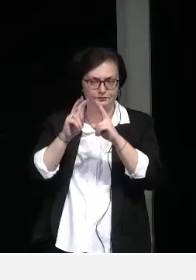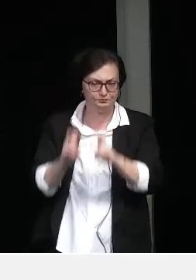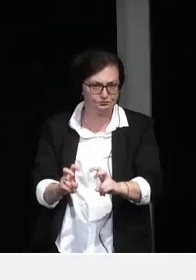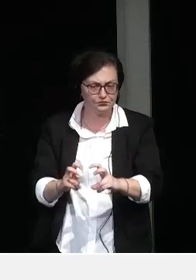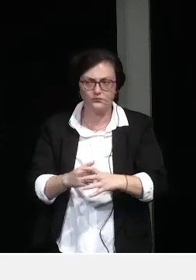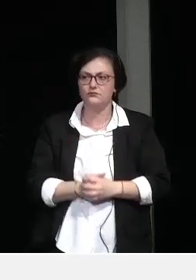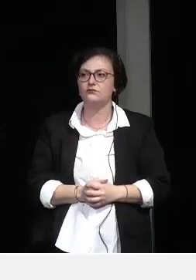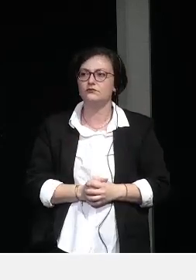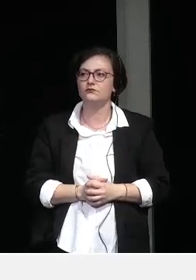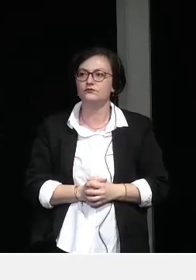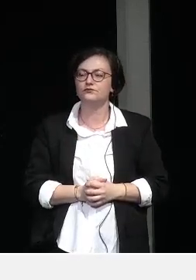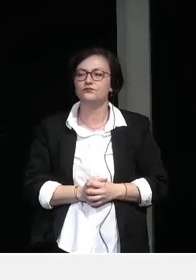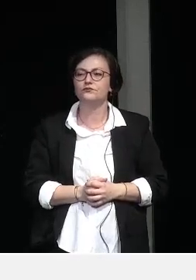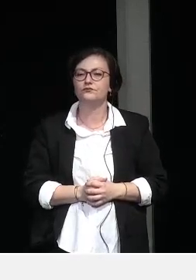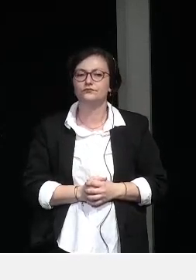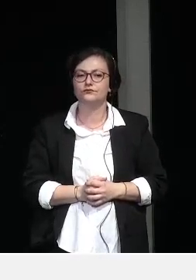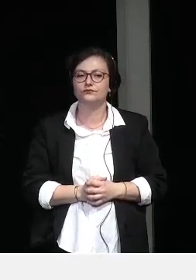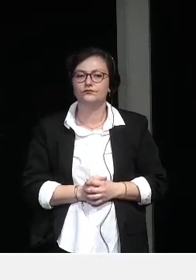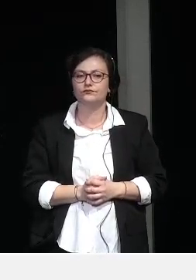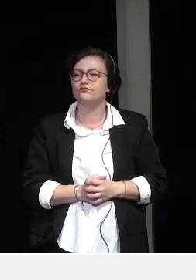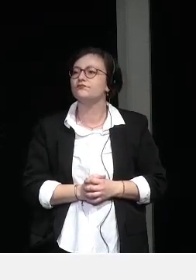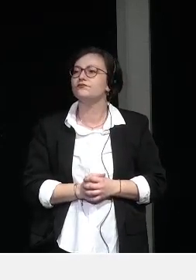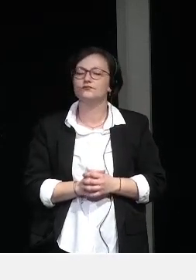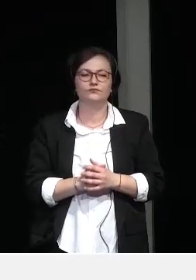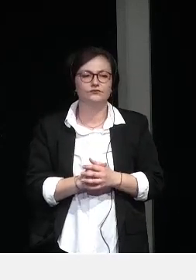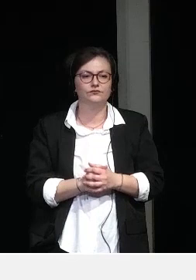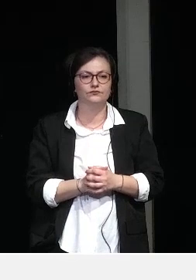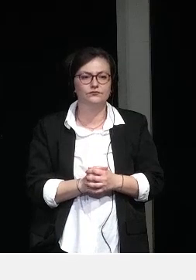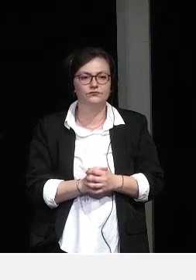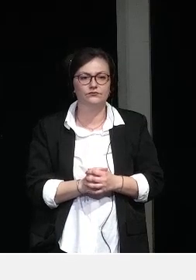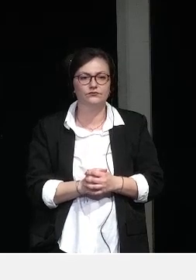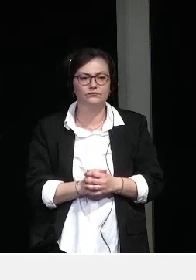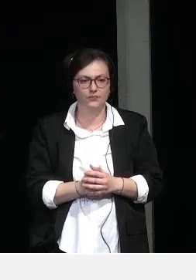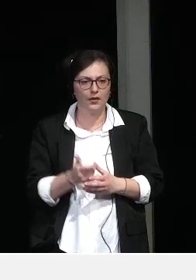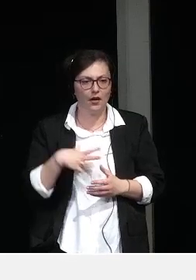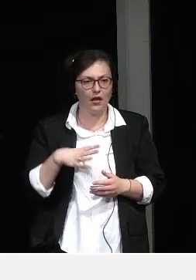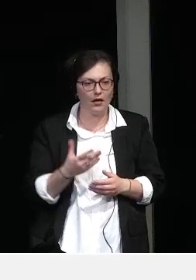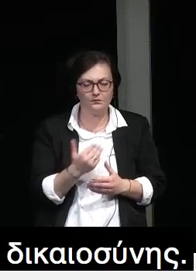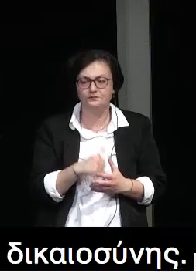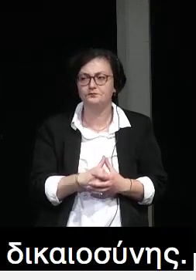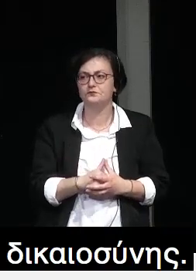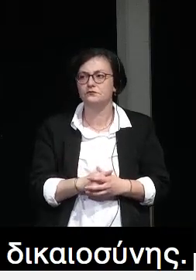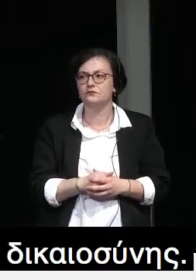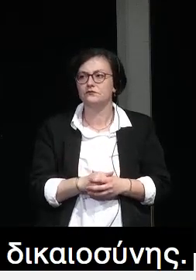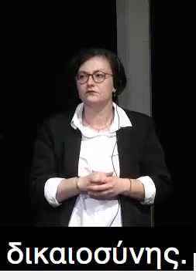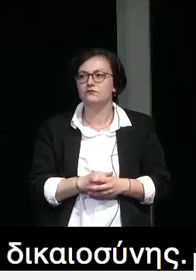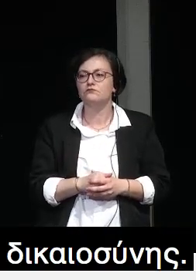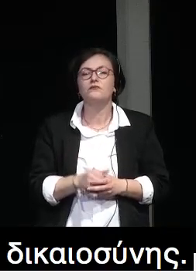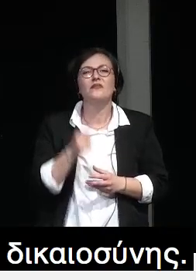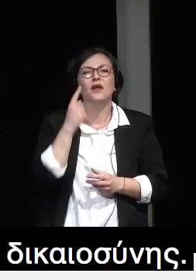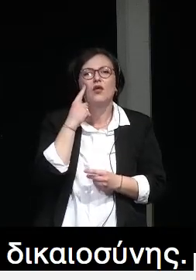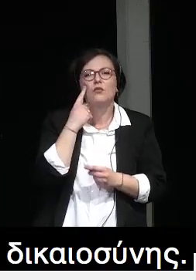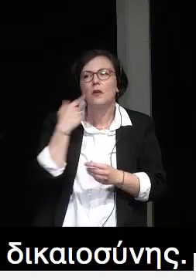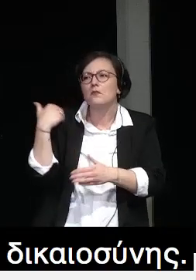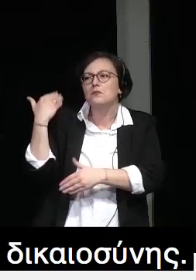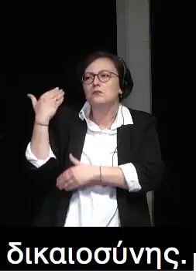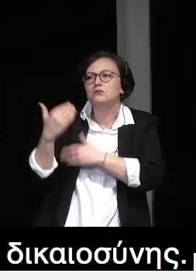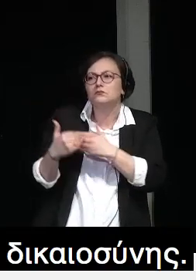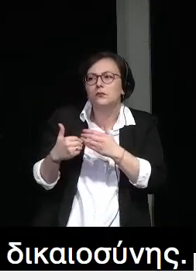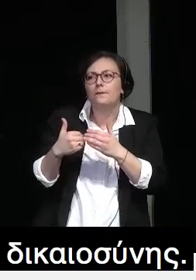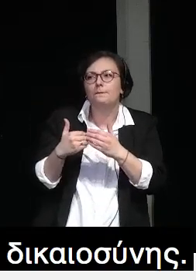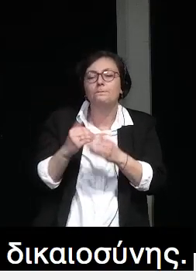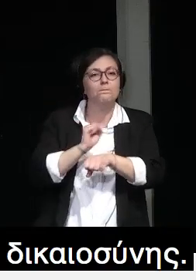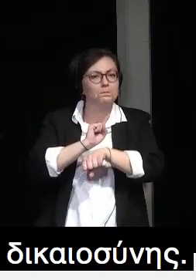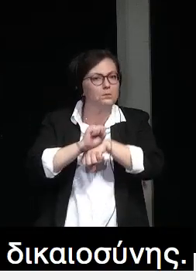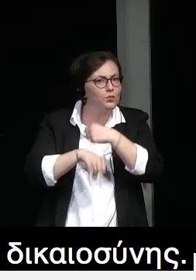contrary, it has behind it 7 years of progressive and methodical approach and intertwining with heritage